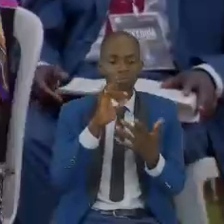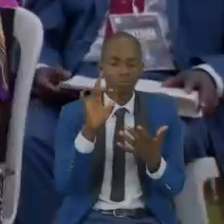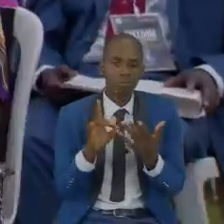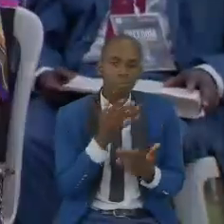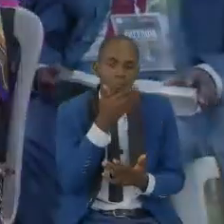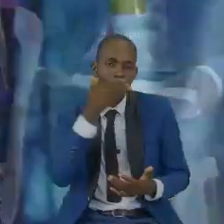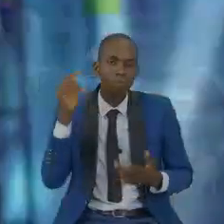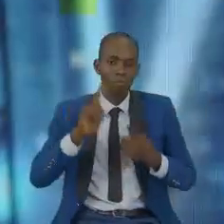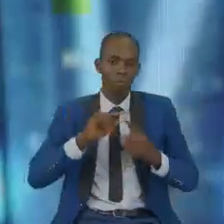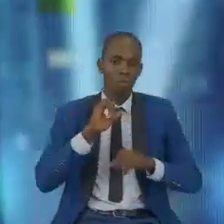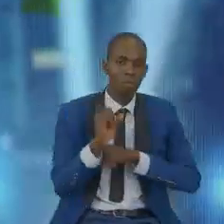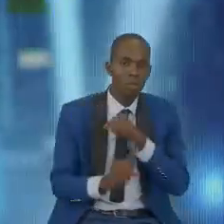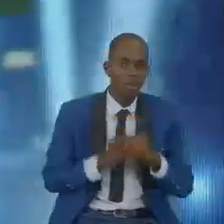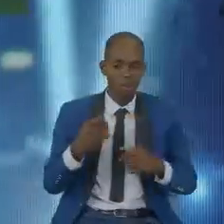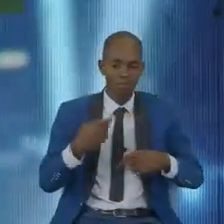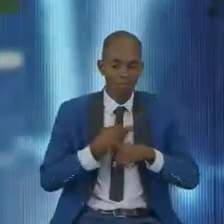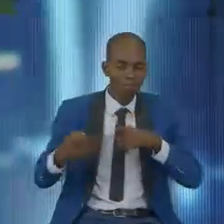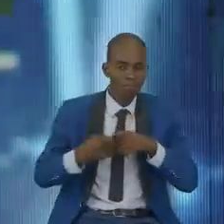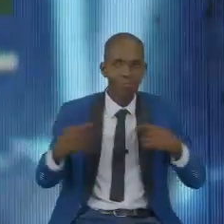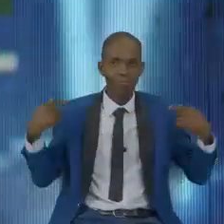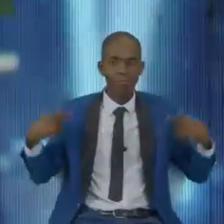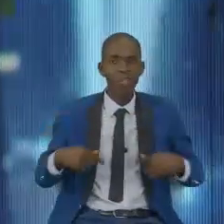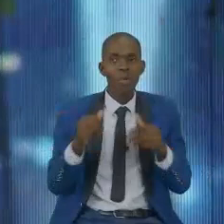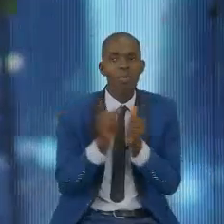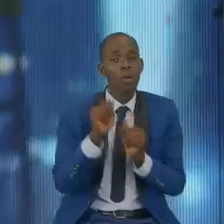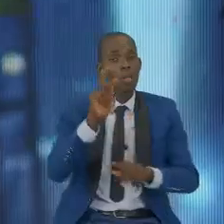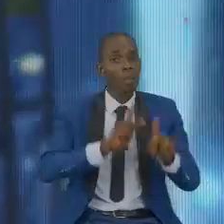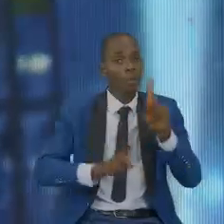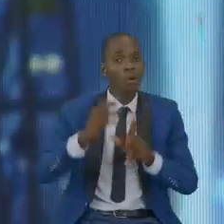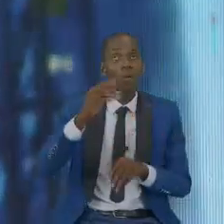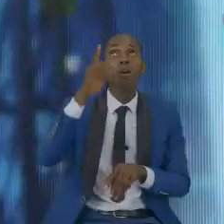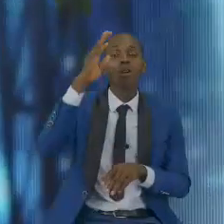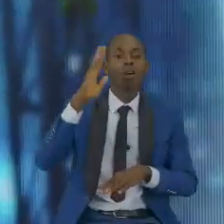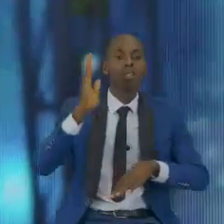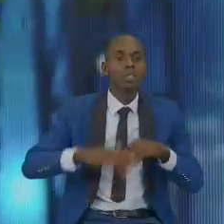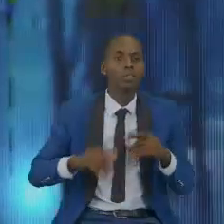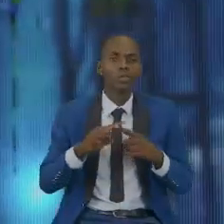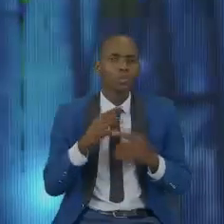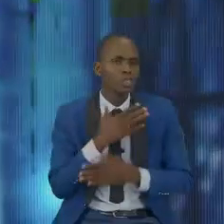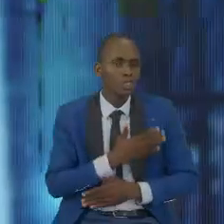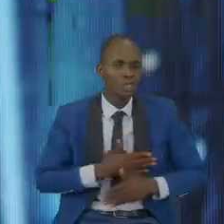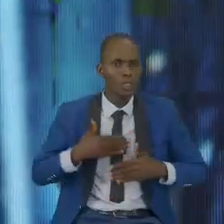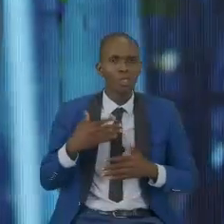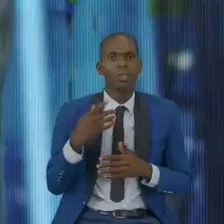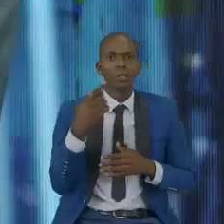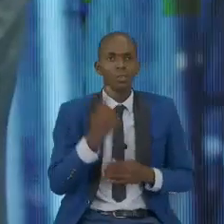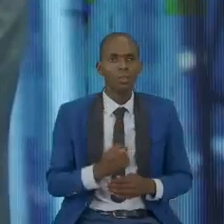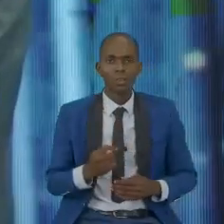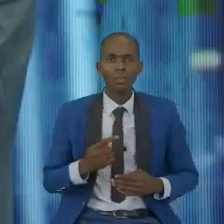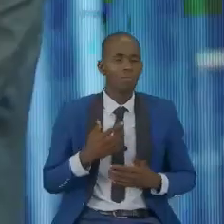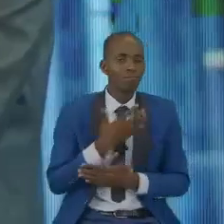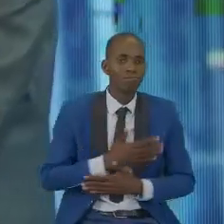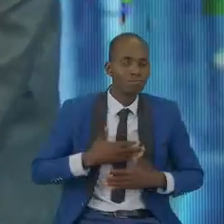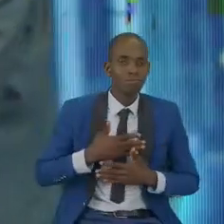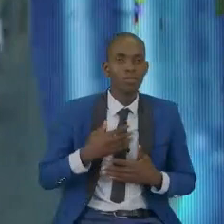Choosing rather to suffer affliction with the people of God than to enjoy the pleasures of